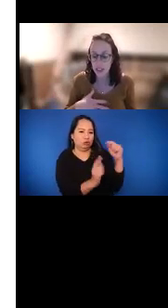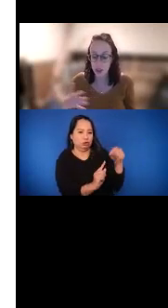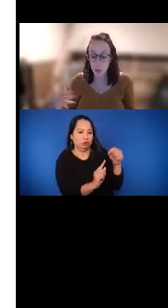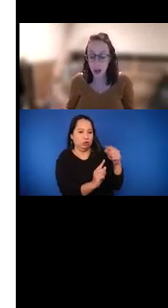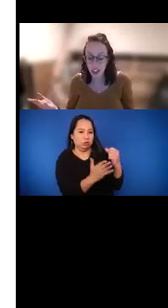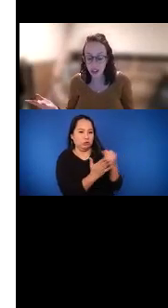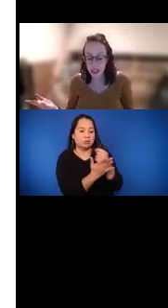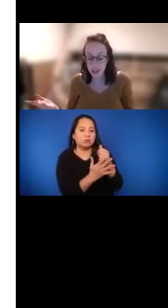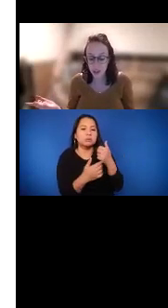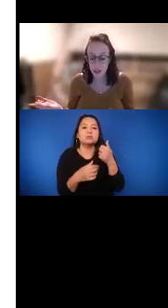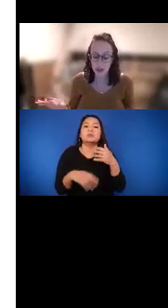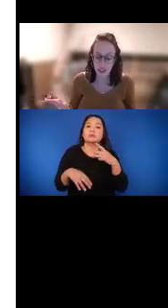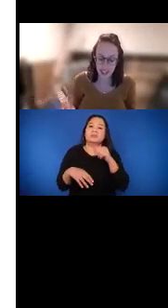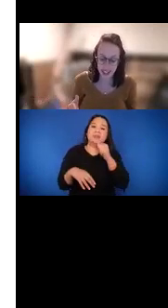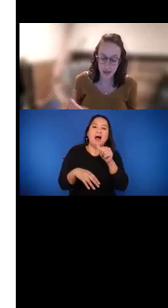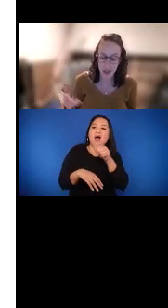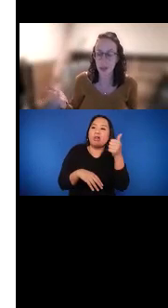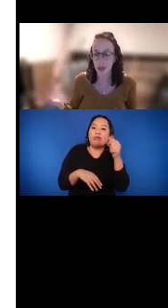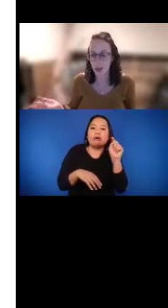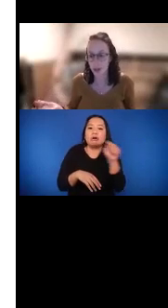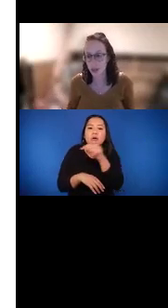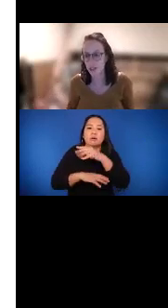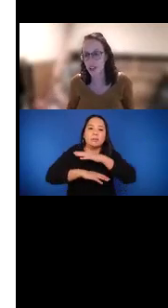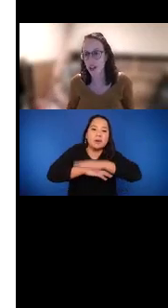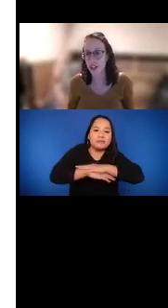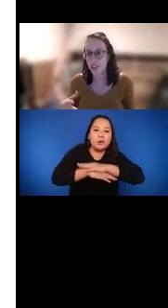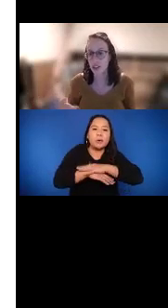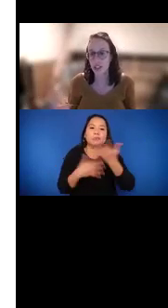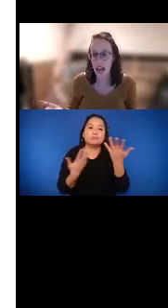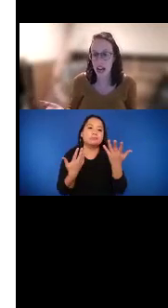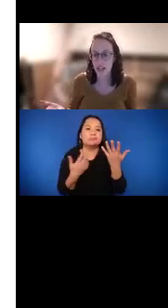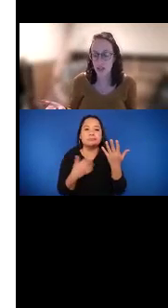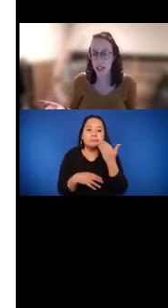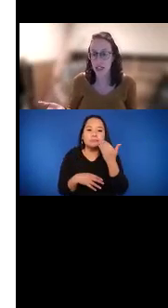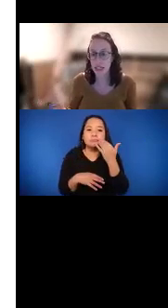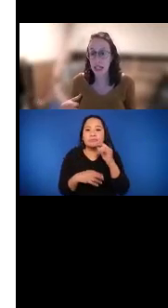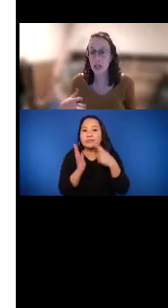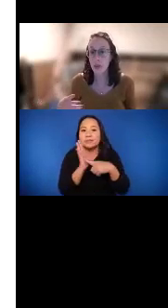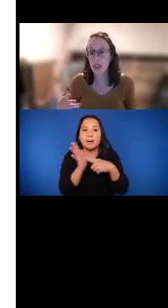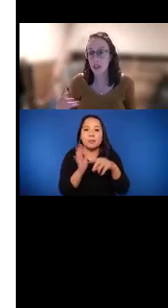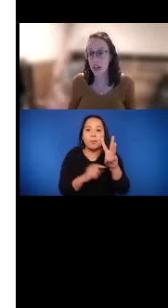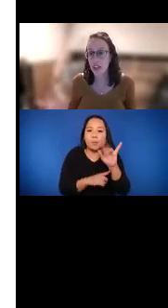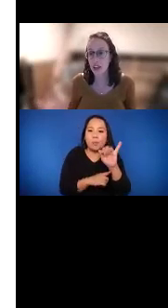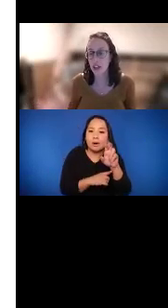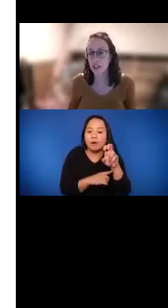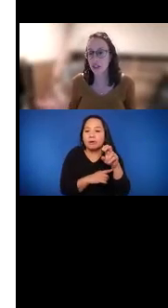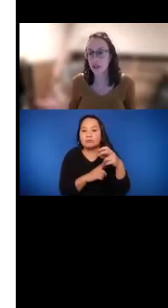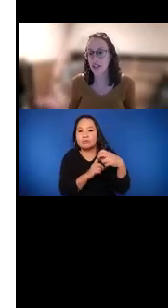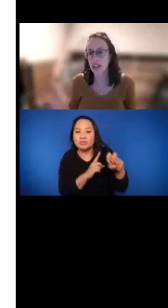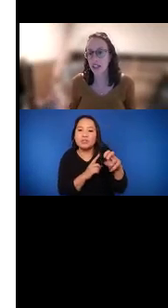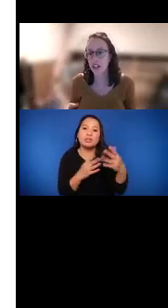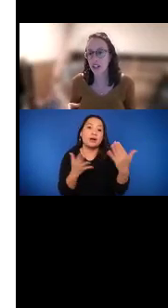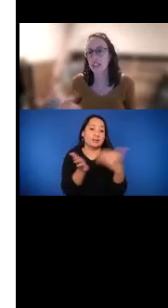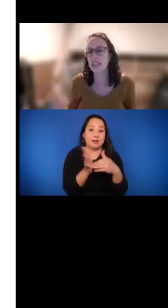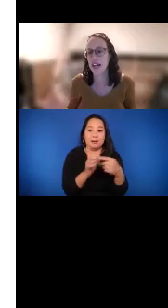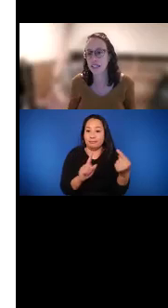platforms like just wire transfers, again, crypto, gift cards, or cash, because with credit cards, you